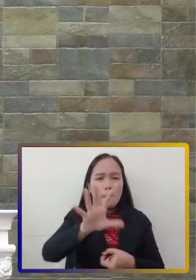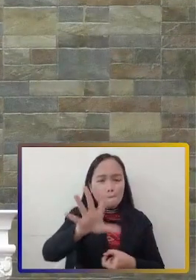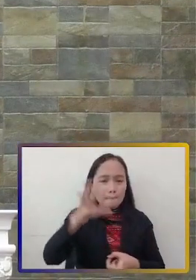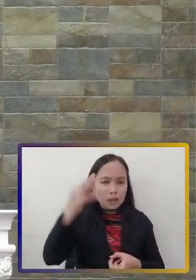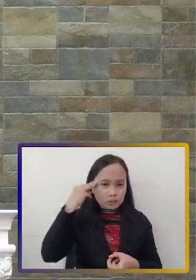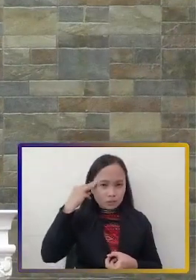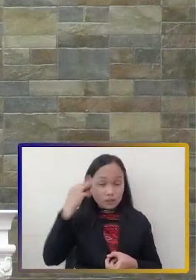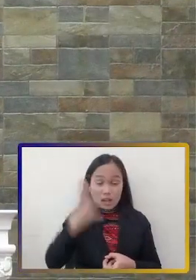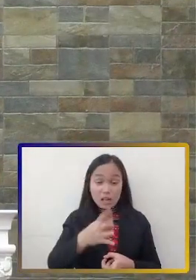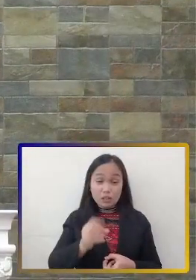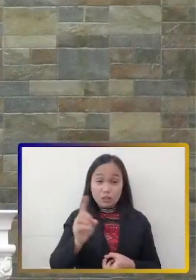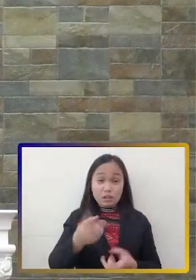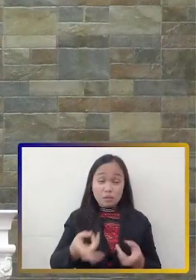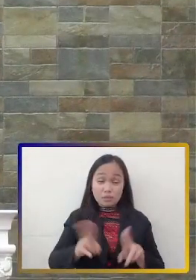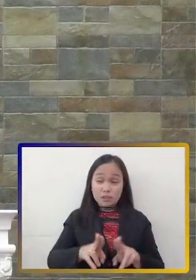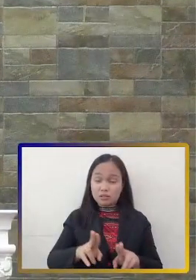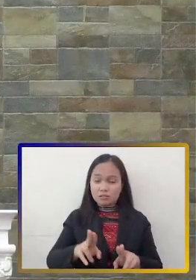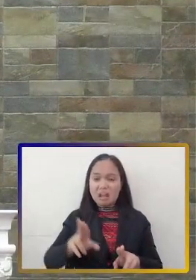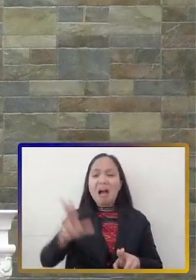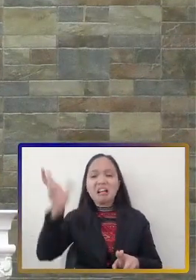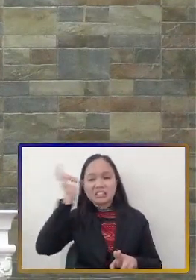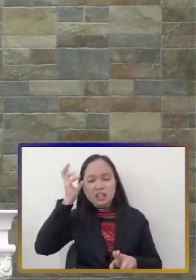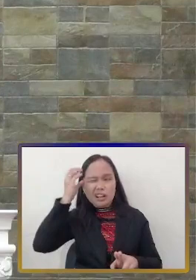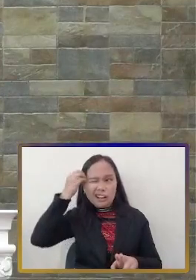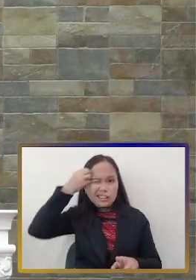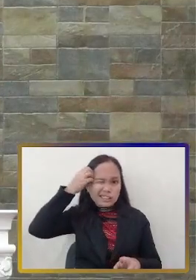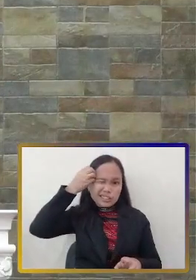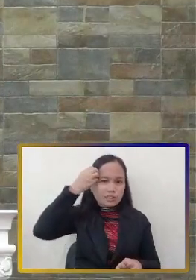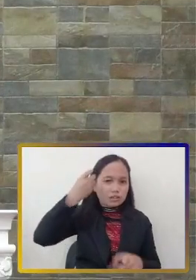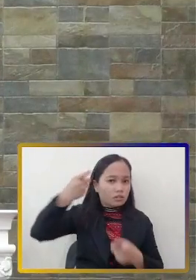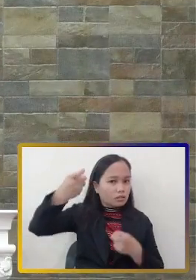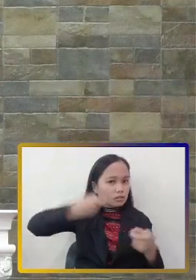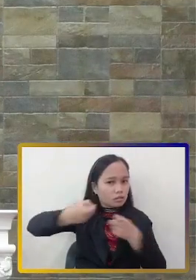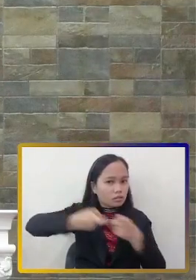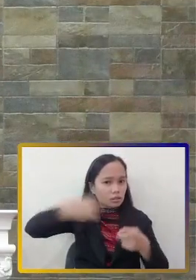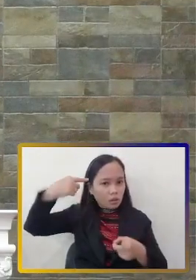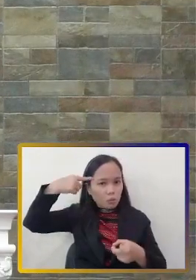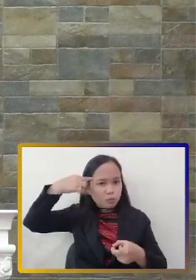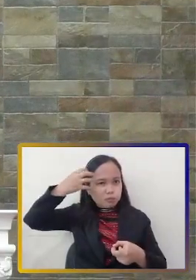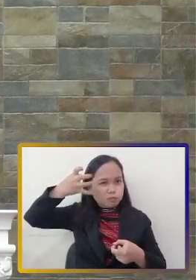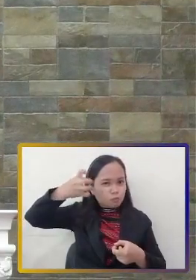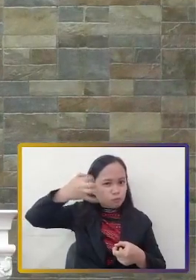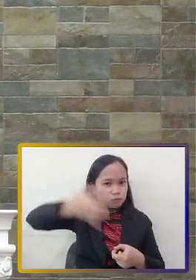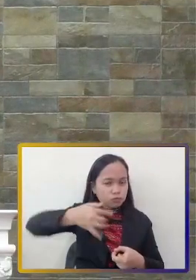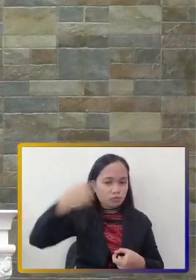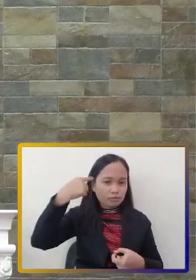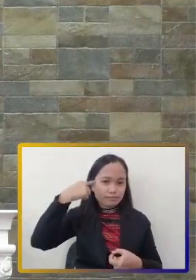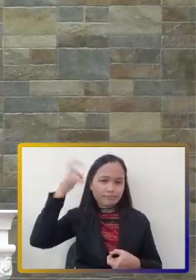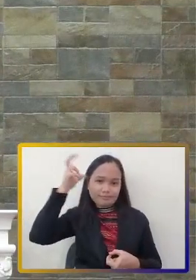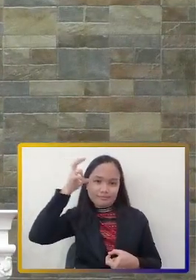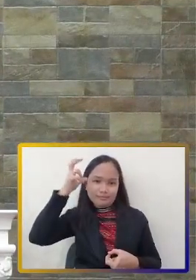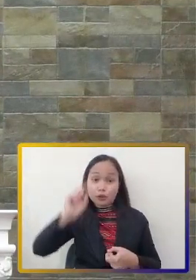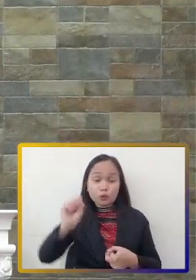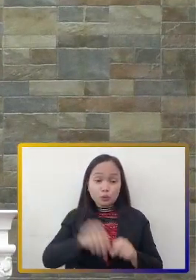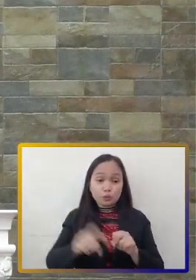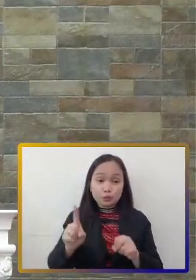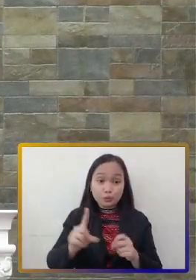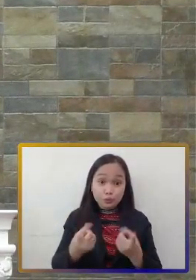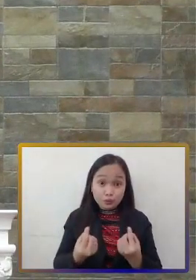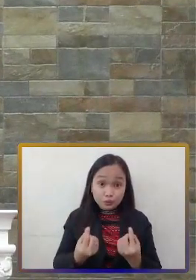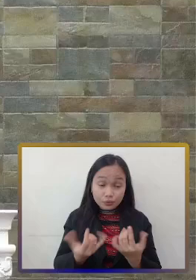it, may stronghold ka na ng Diablo. Grabe na ang hold sa iyo ng Diablo. So ano kailangan mo gawin ngayon?